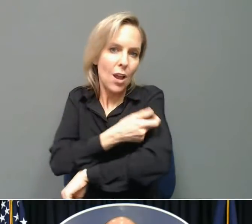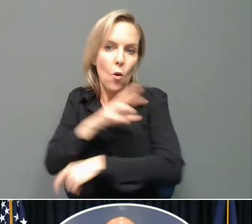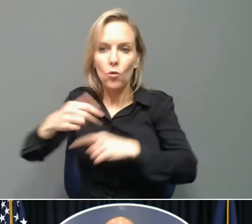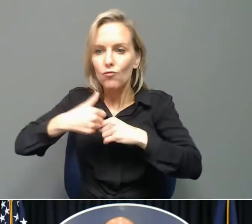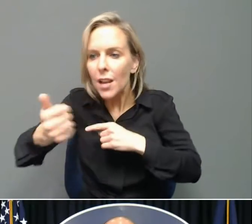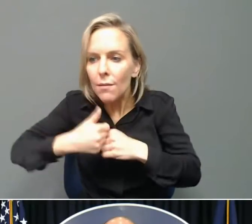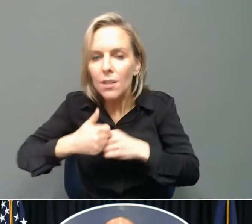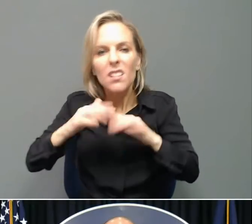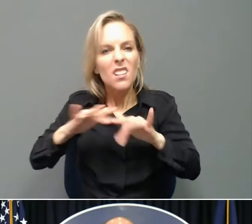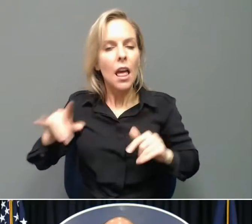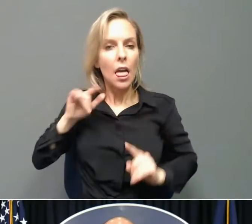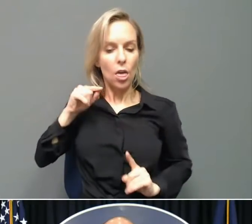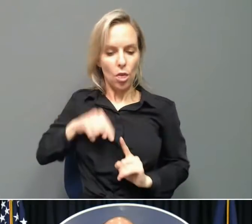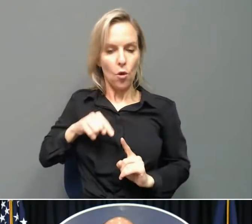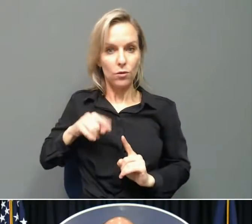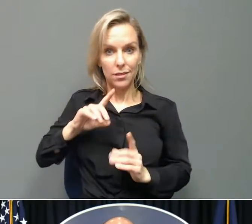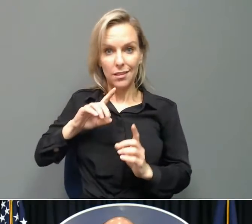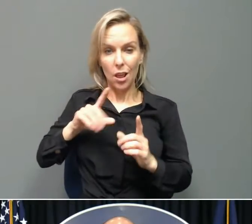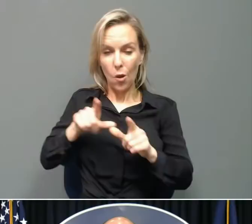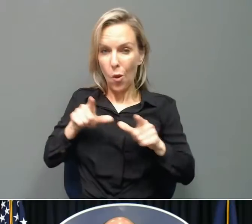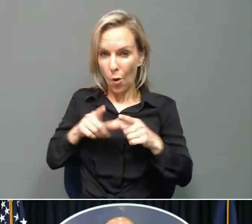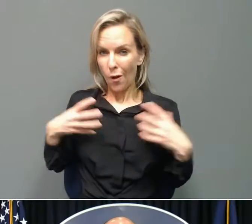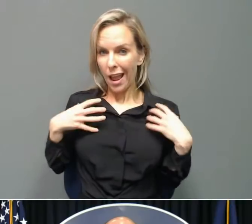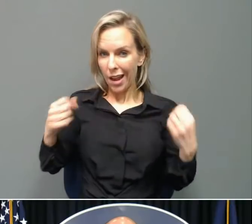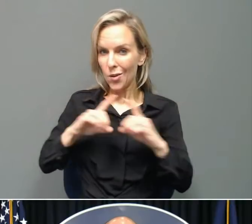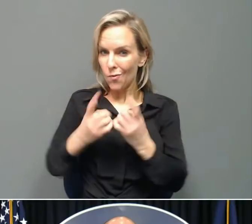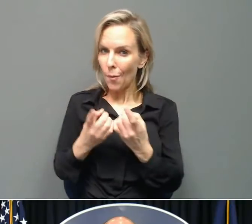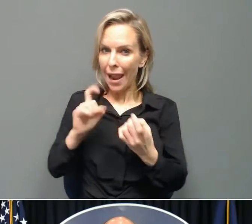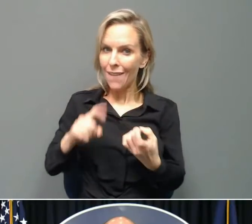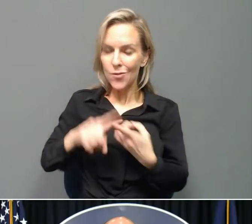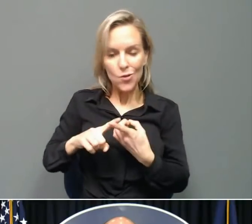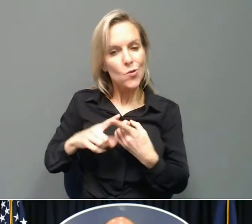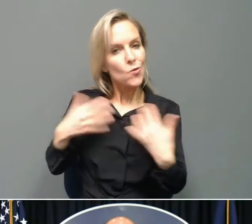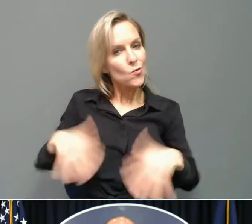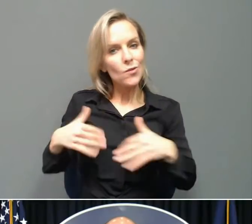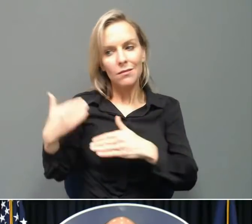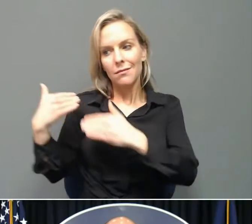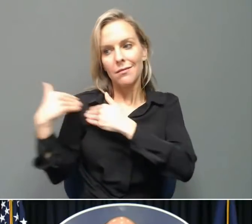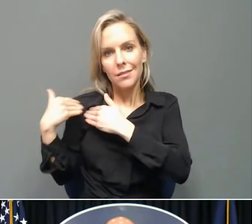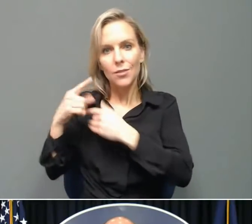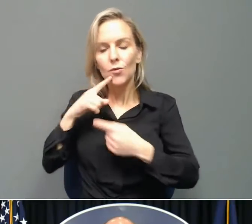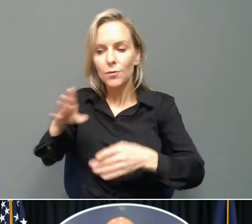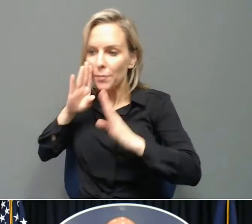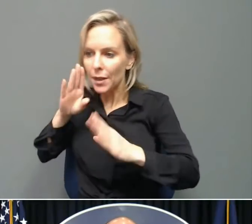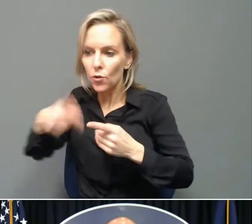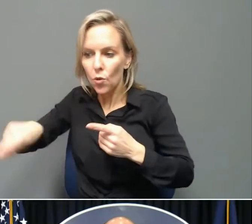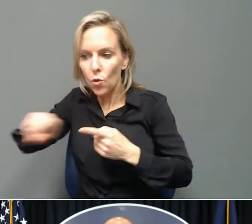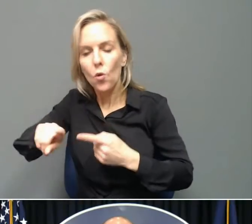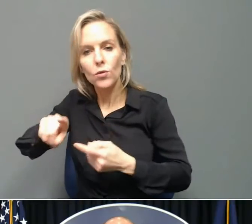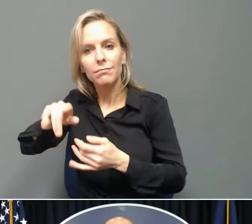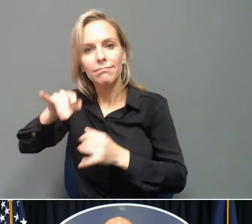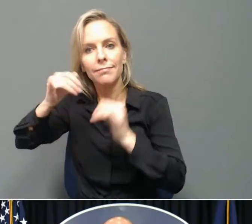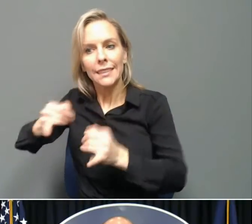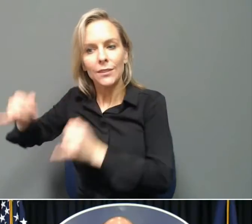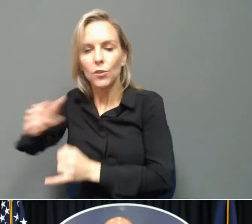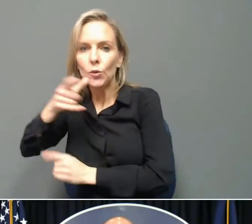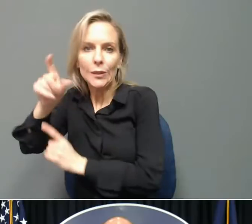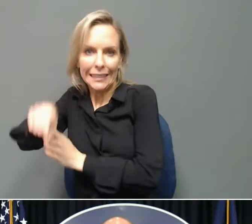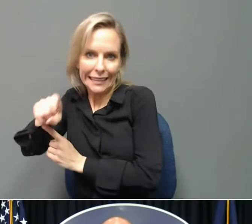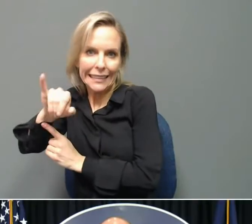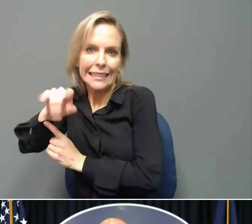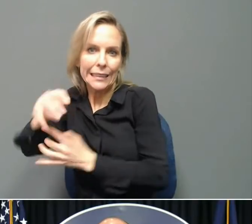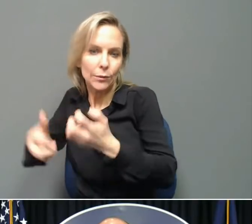additional focus and emphasis that they have to place on reaching vulnerable individuals. So the other sites like pharmacies or